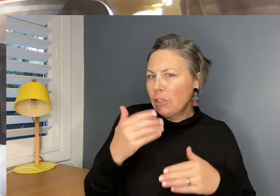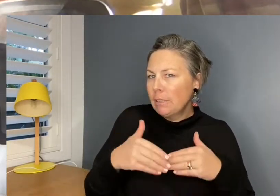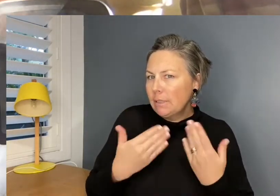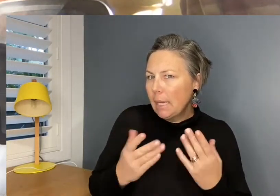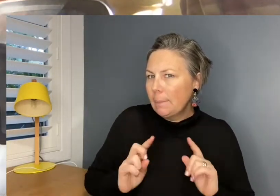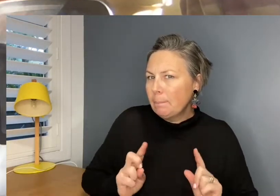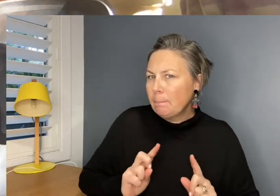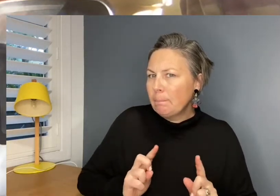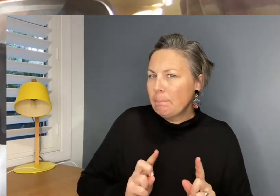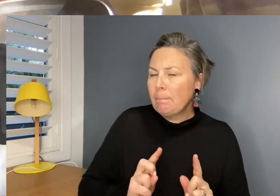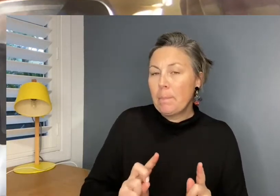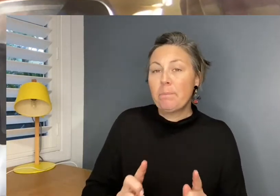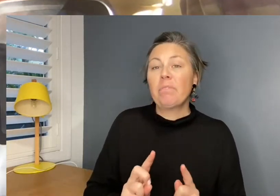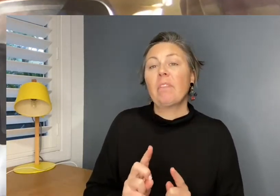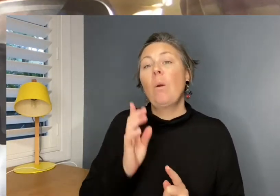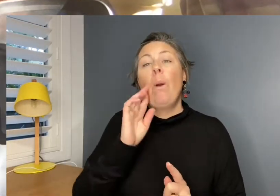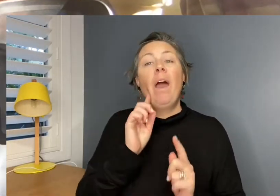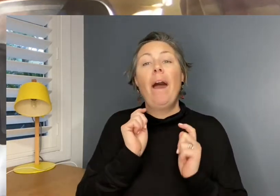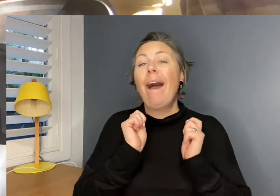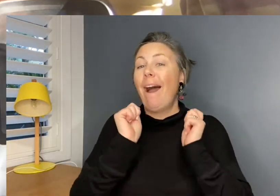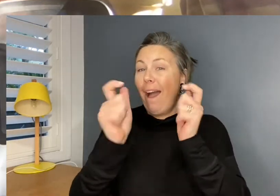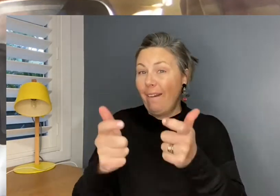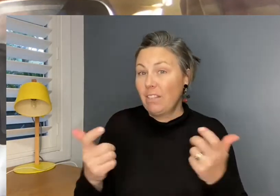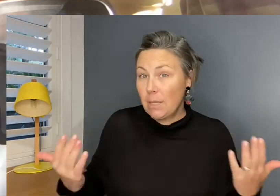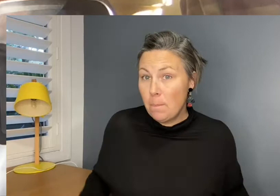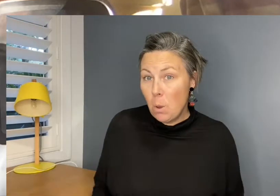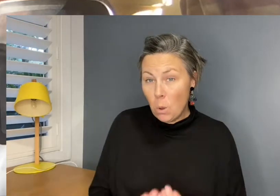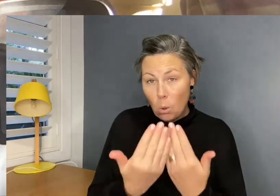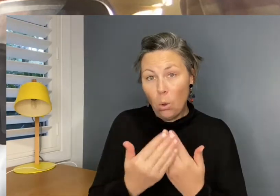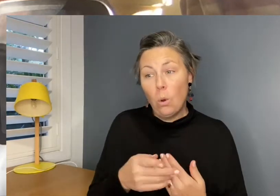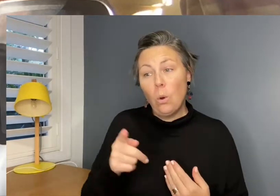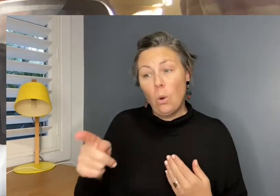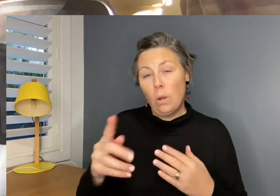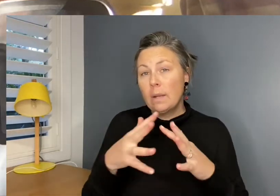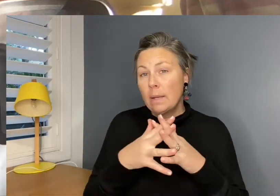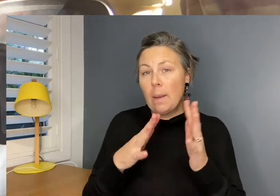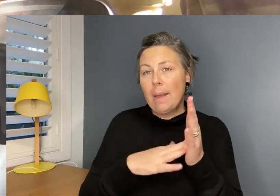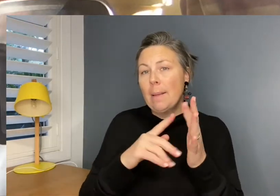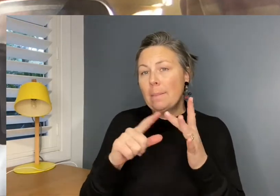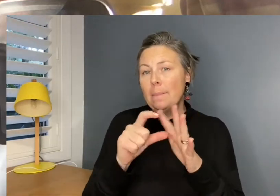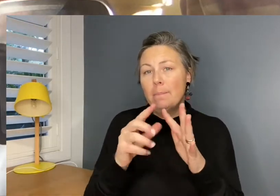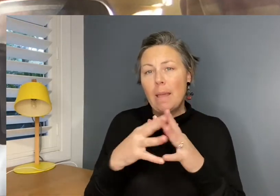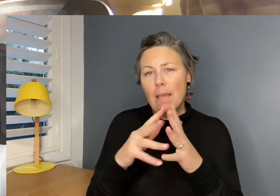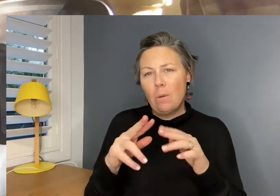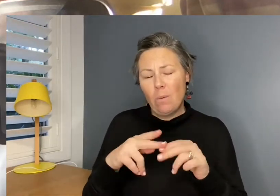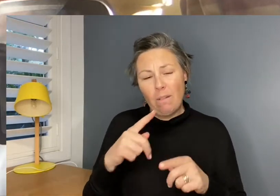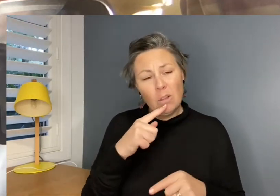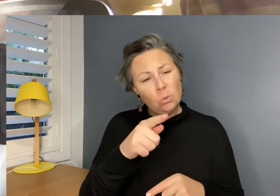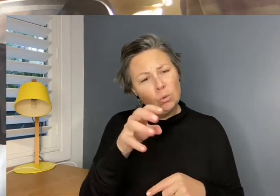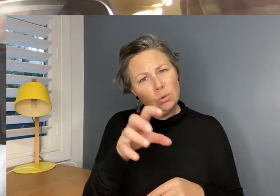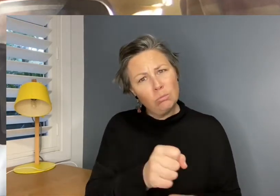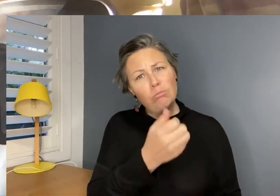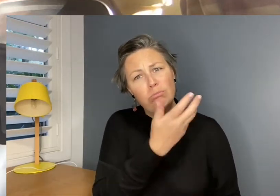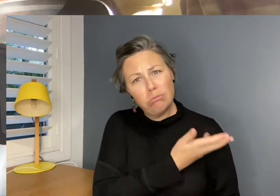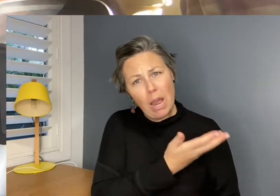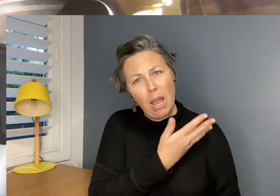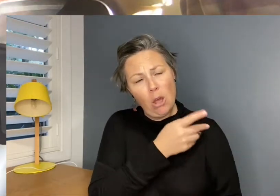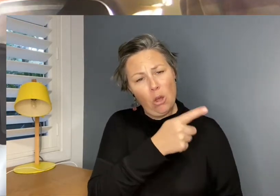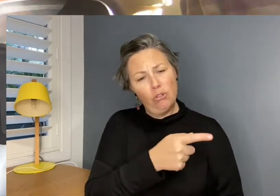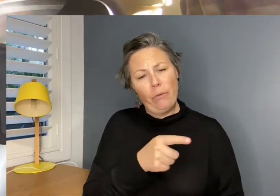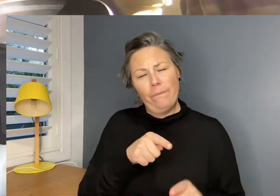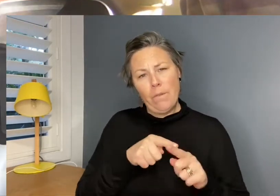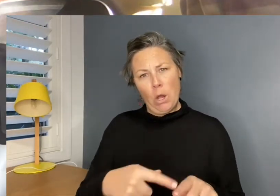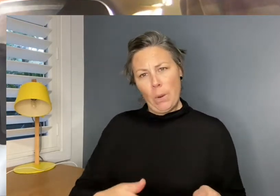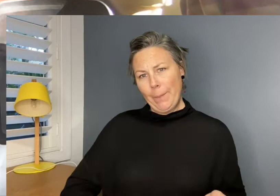day. And she actually said to me afterwards, like, you should be really proud of yourself for trusting your